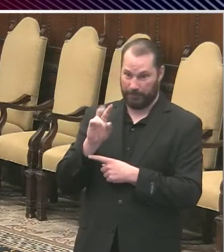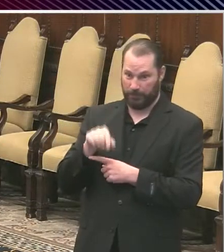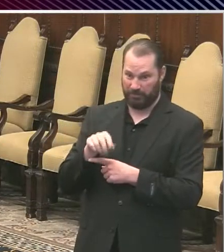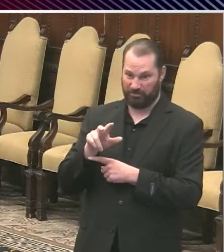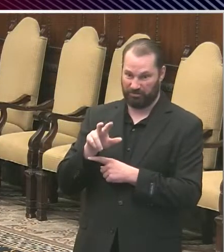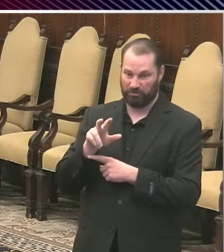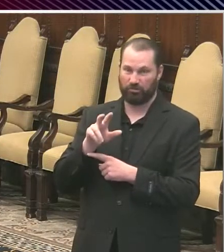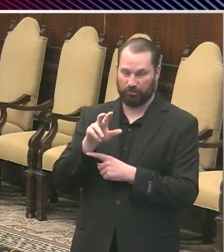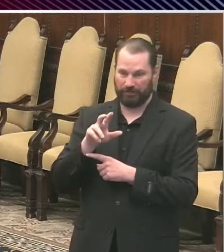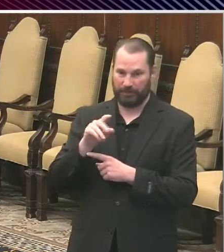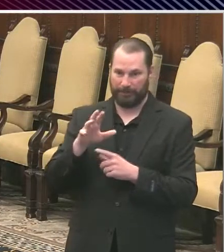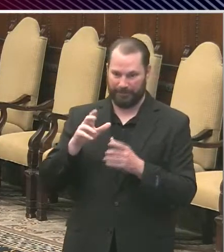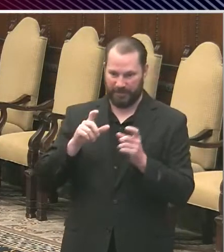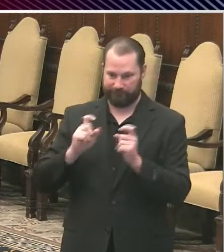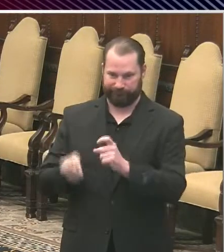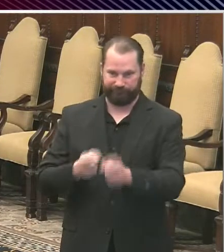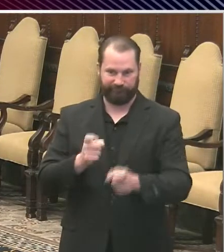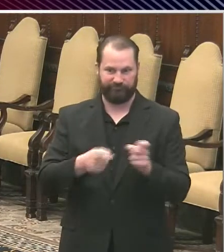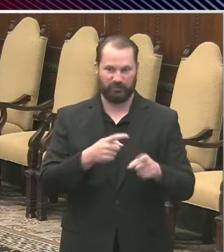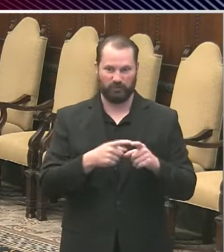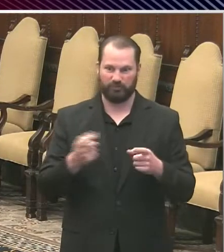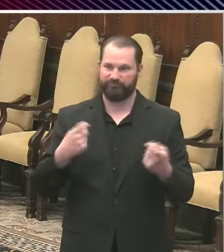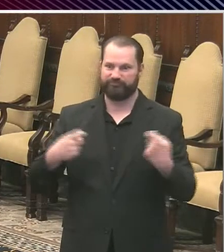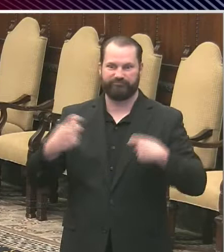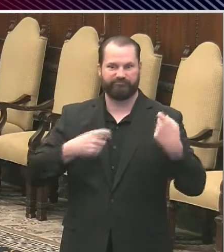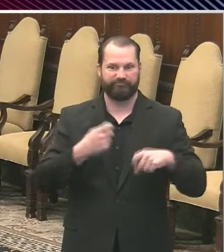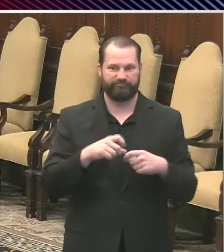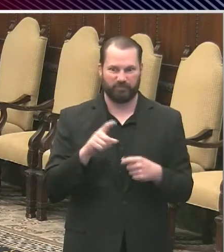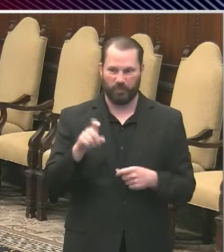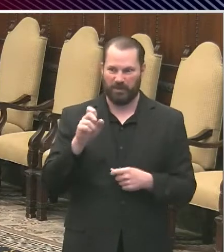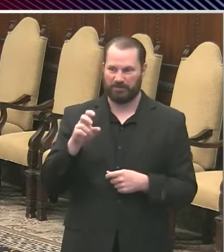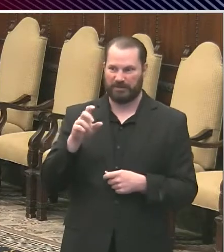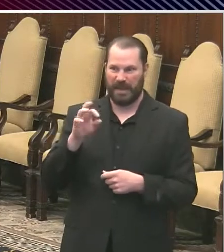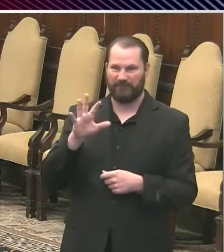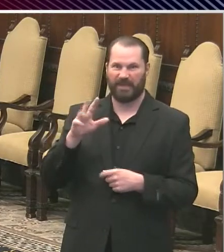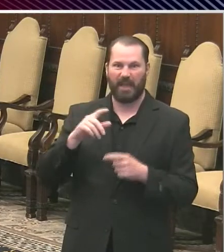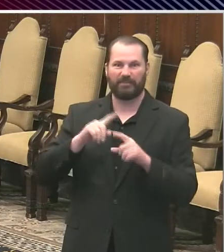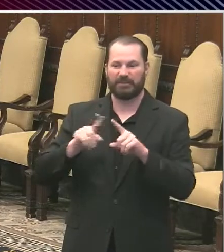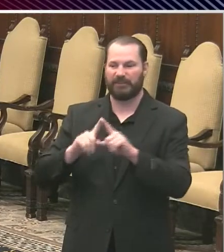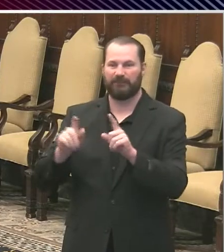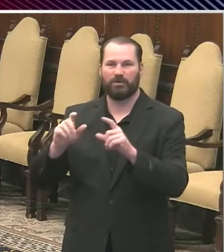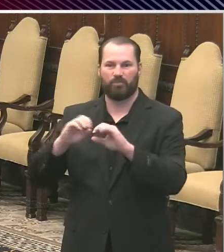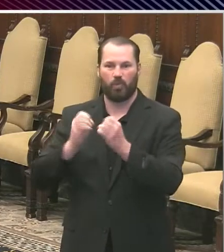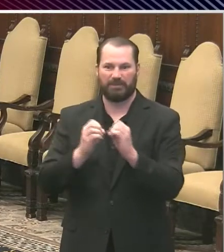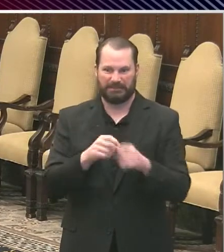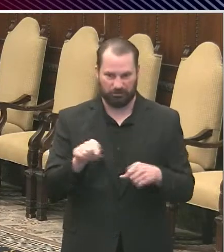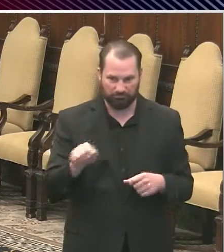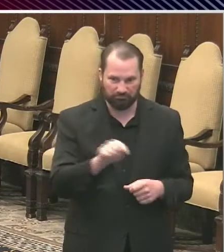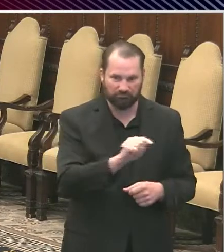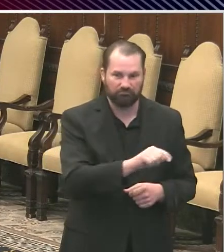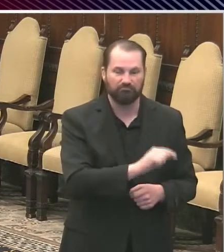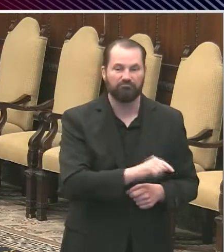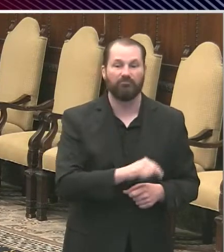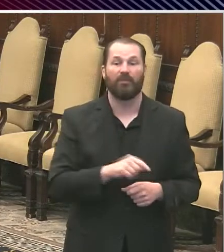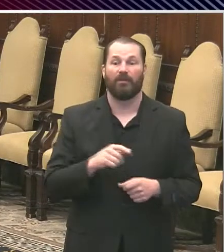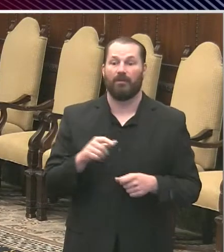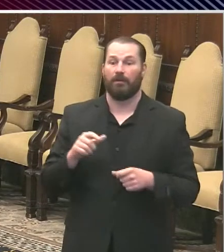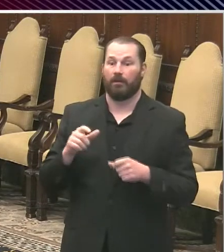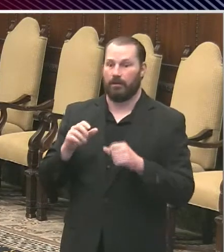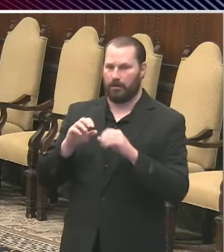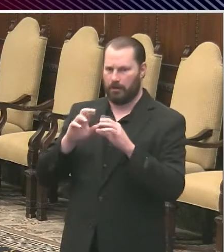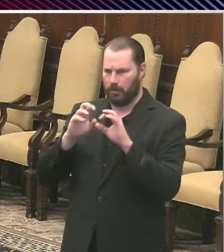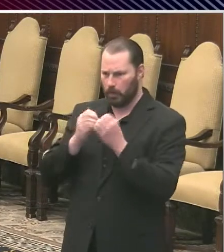195 nonprofit organizations in our region. They have prioritized organizations that serve our neighbors hardest hit by the